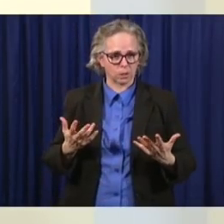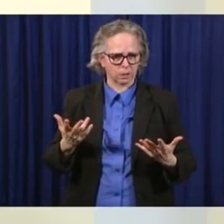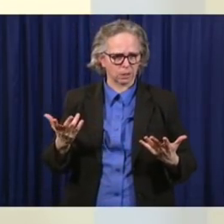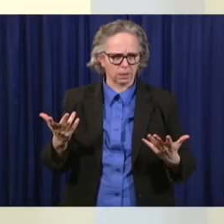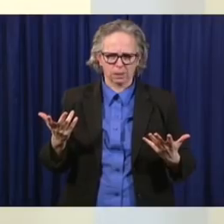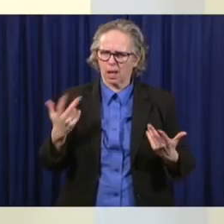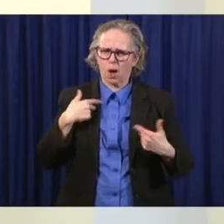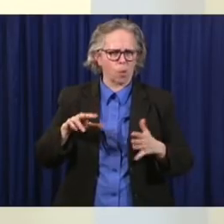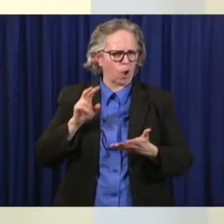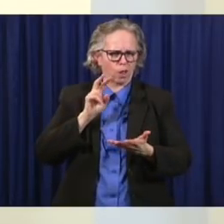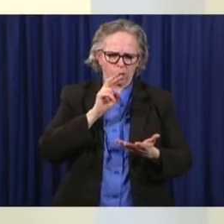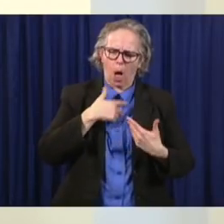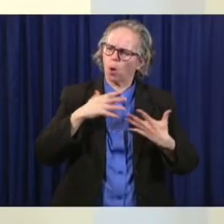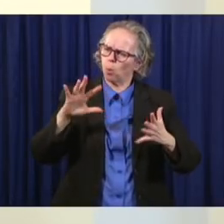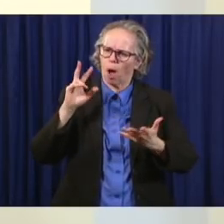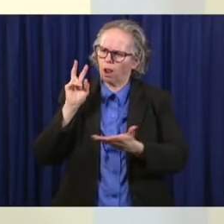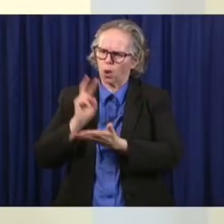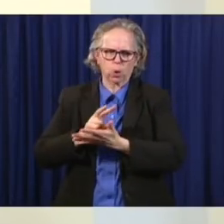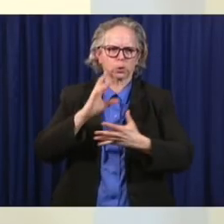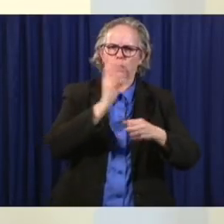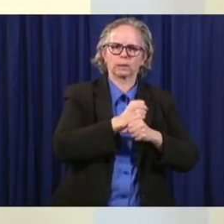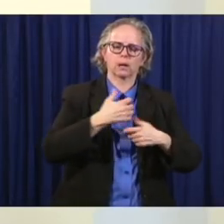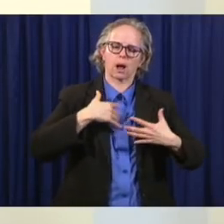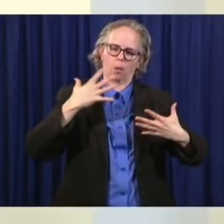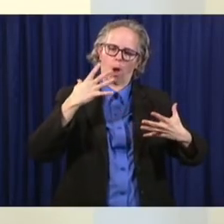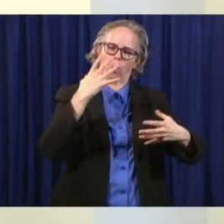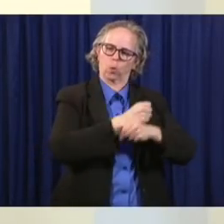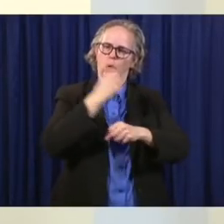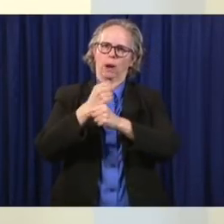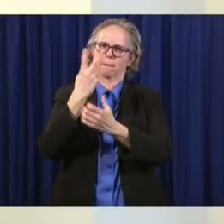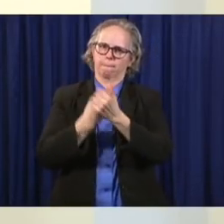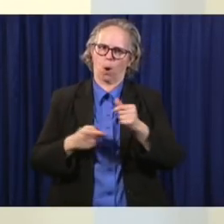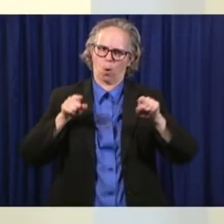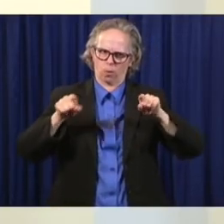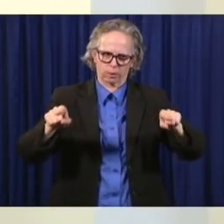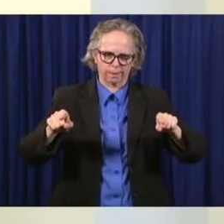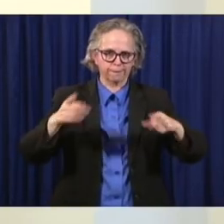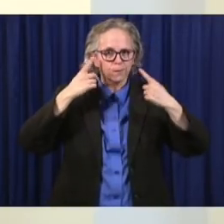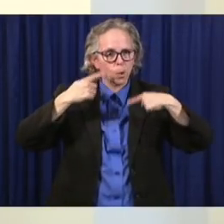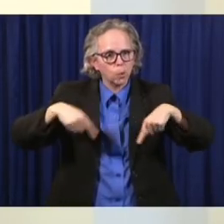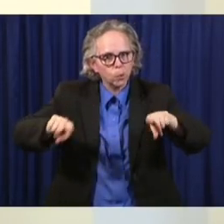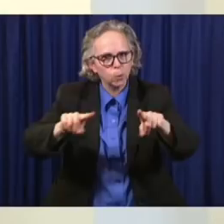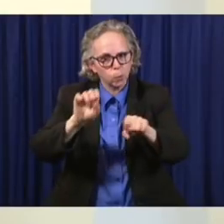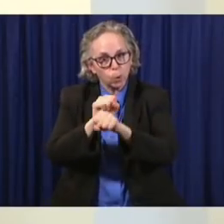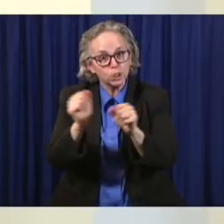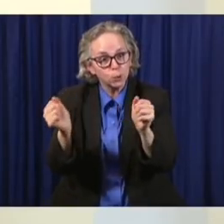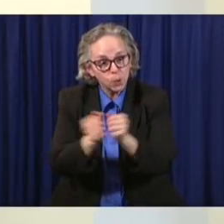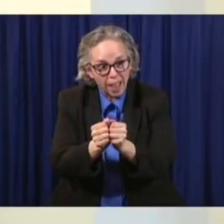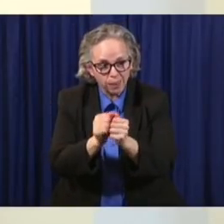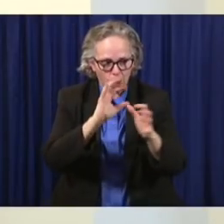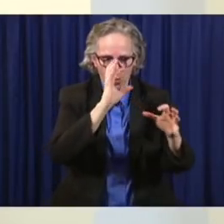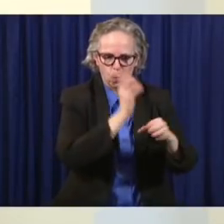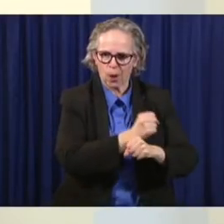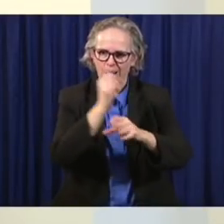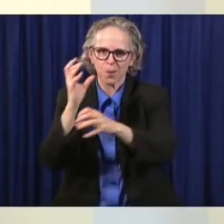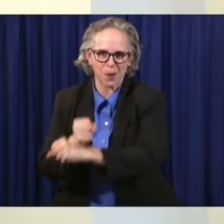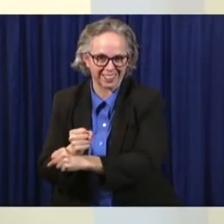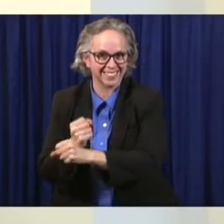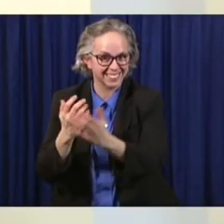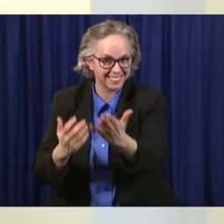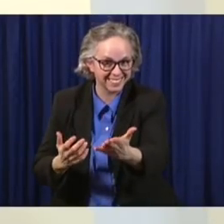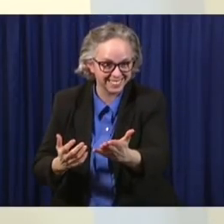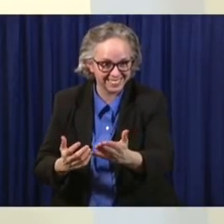think Ohioans can work together to find a win. There's always a third alternative when you're faced with a daunting